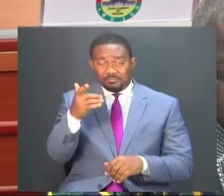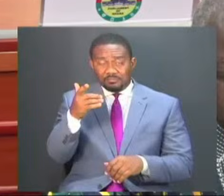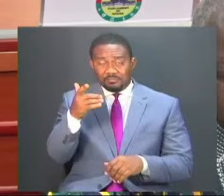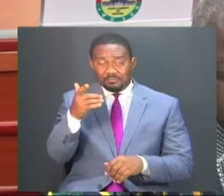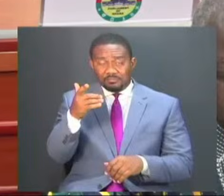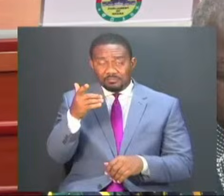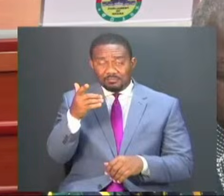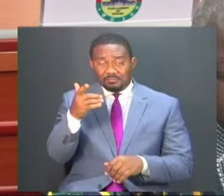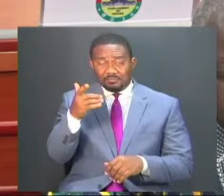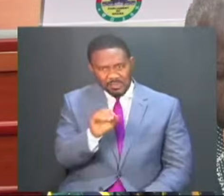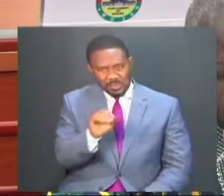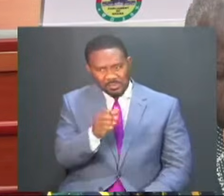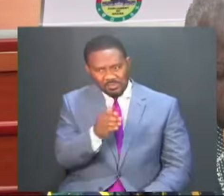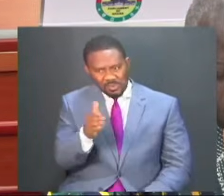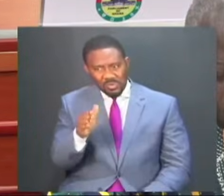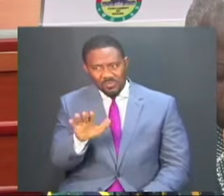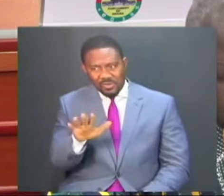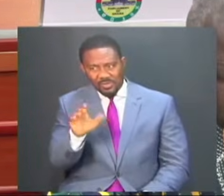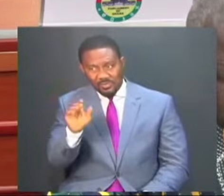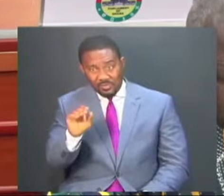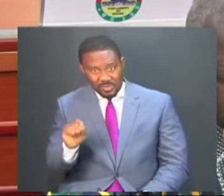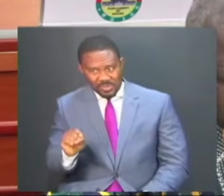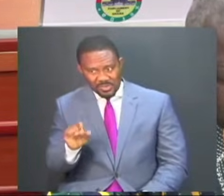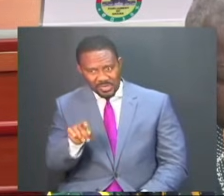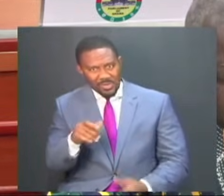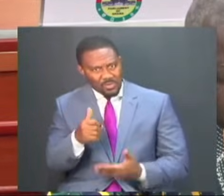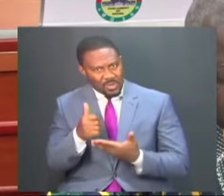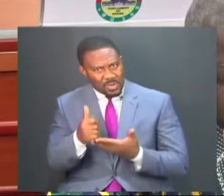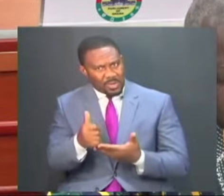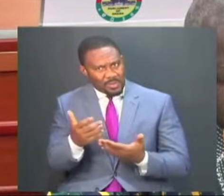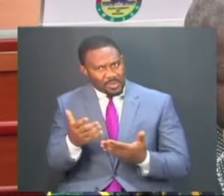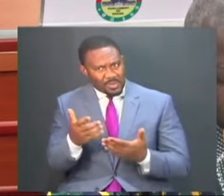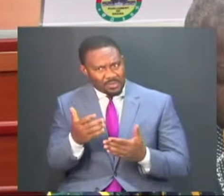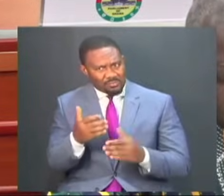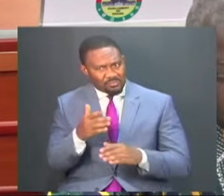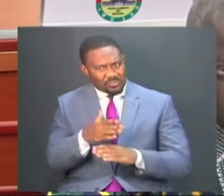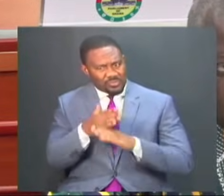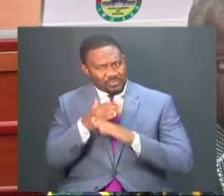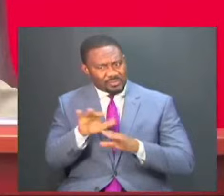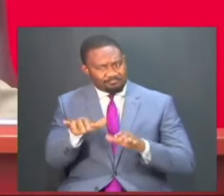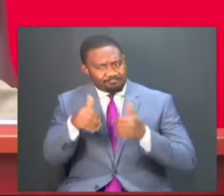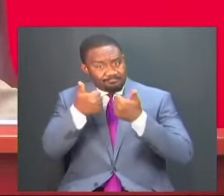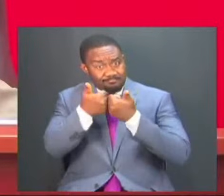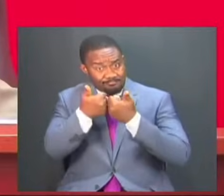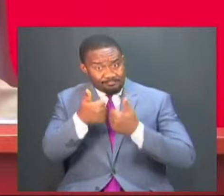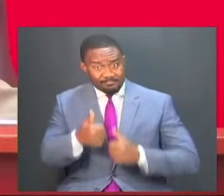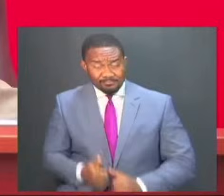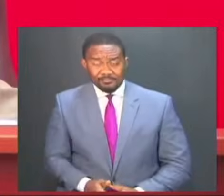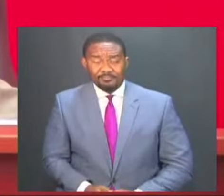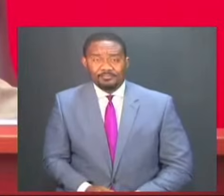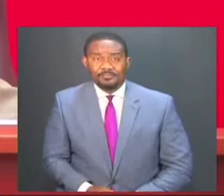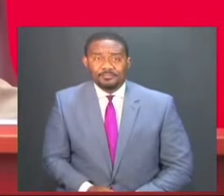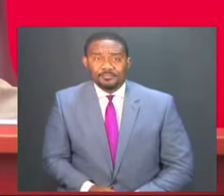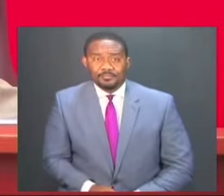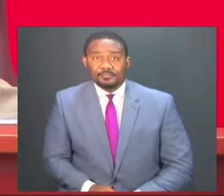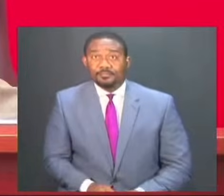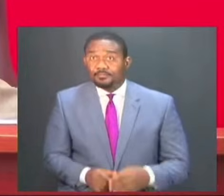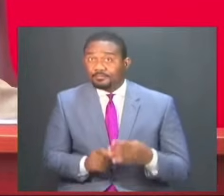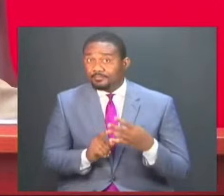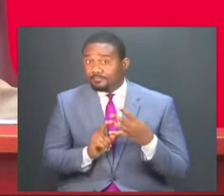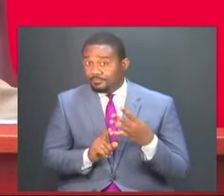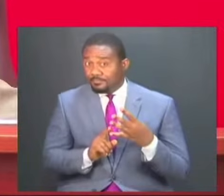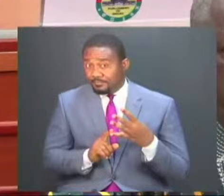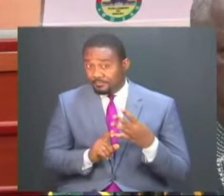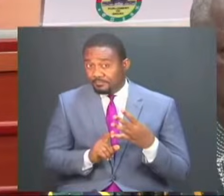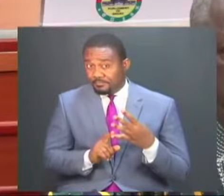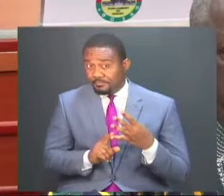0.05%. And this, we believe, will help sanitize our roads. Again, Mr. Speaker, it also seeks to provide for